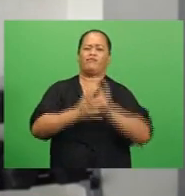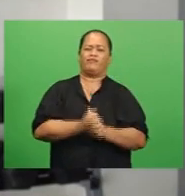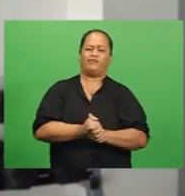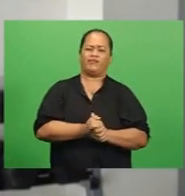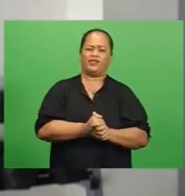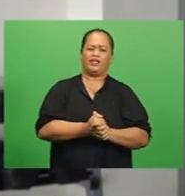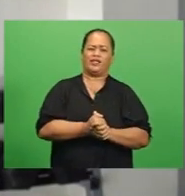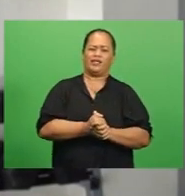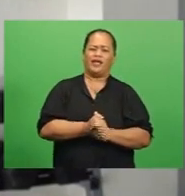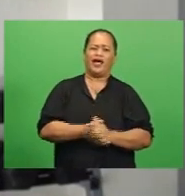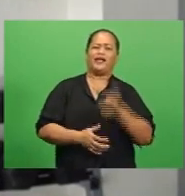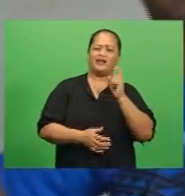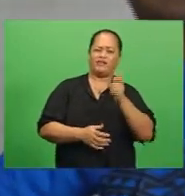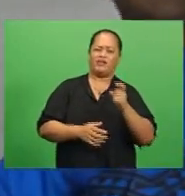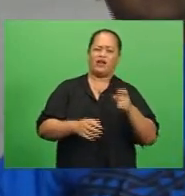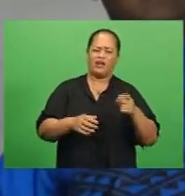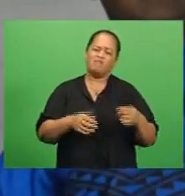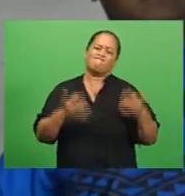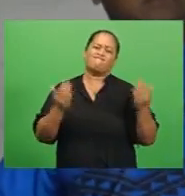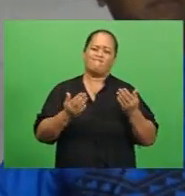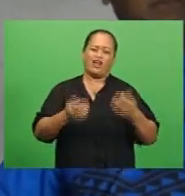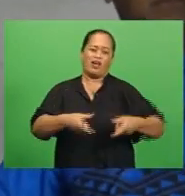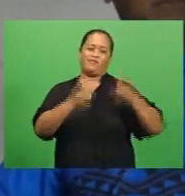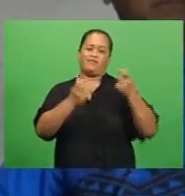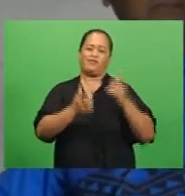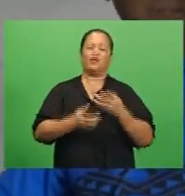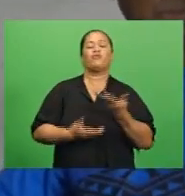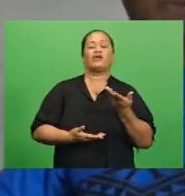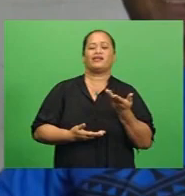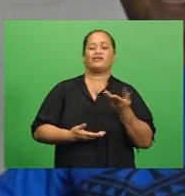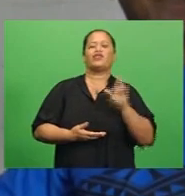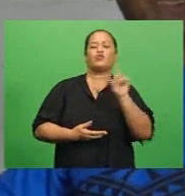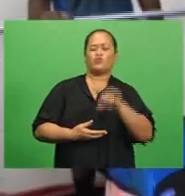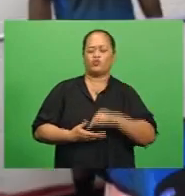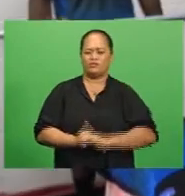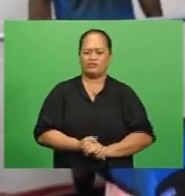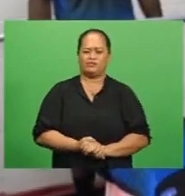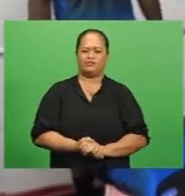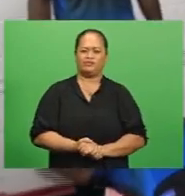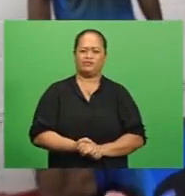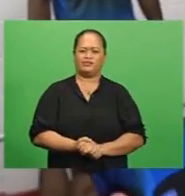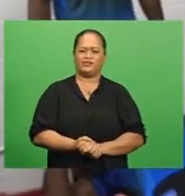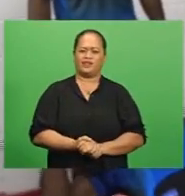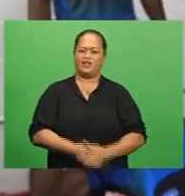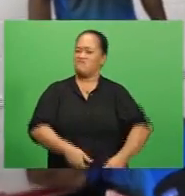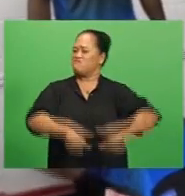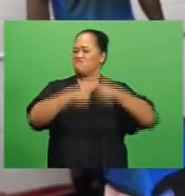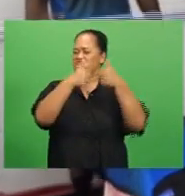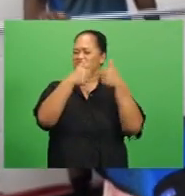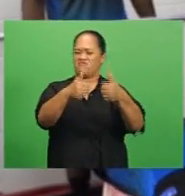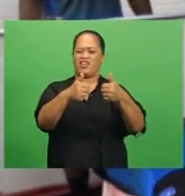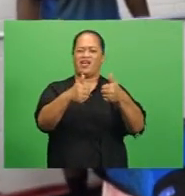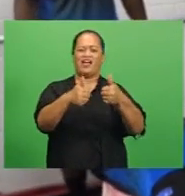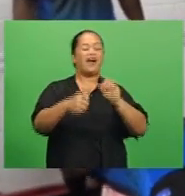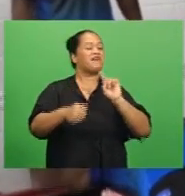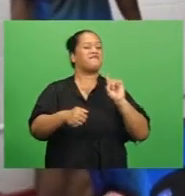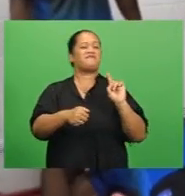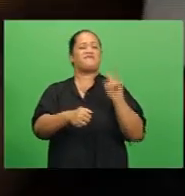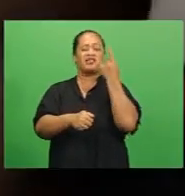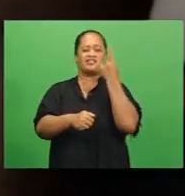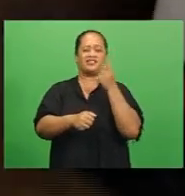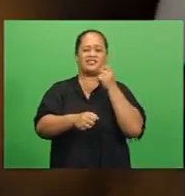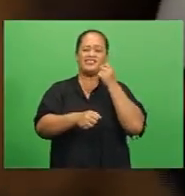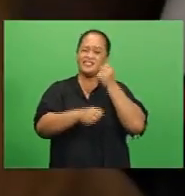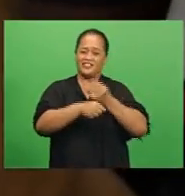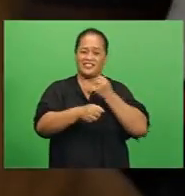competition, we will do it. Well, the coach has given his thumbs ups for the first session of 2021. they will need